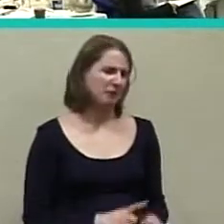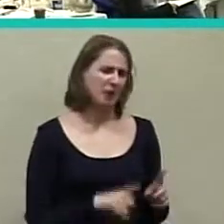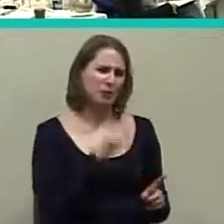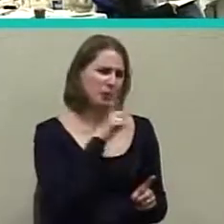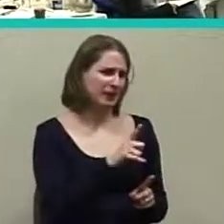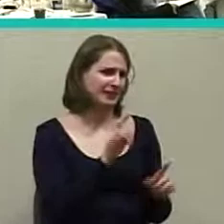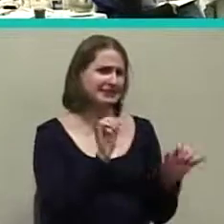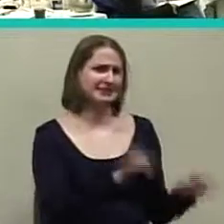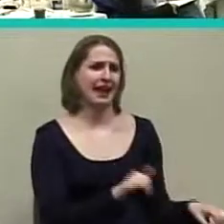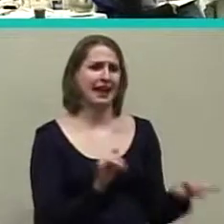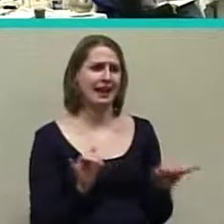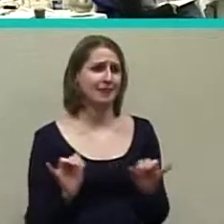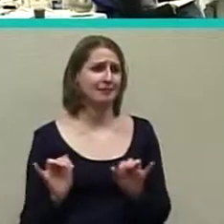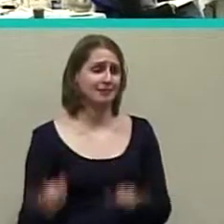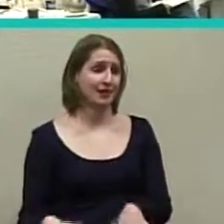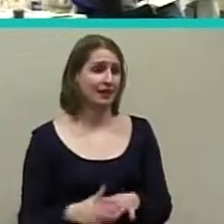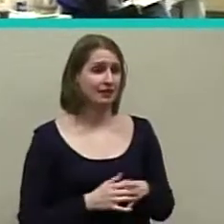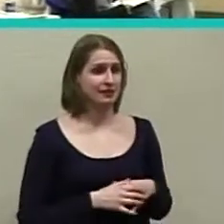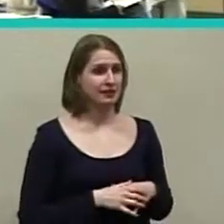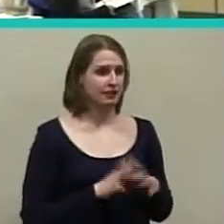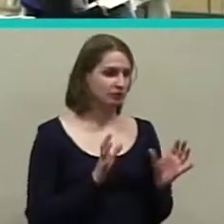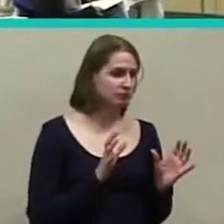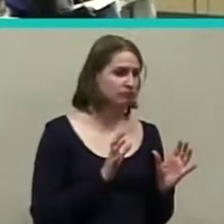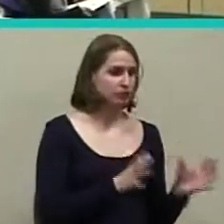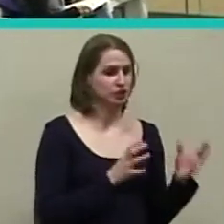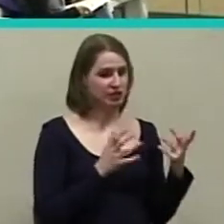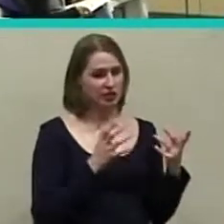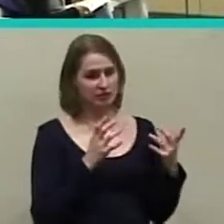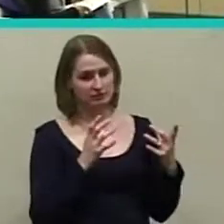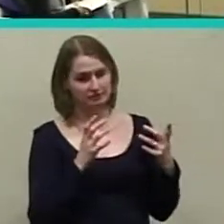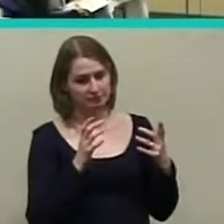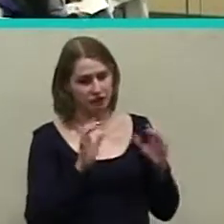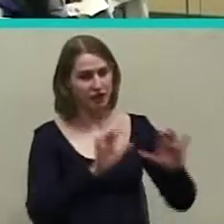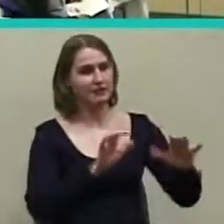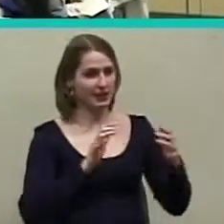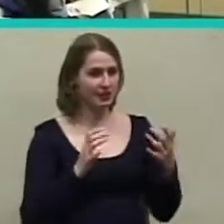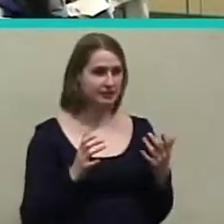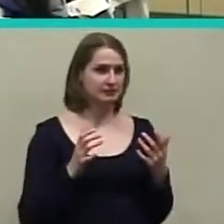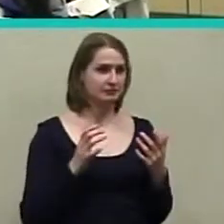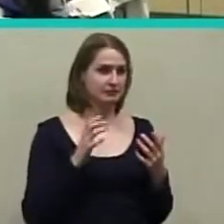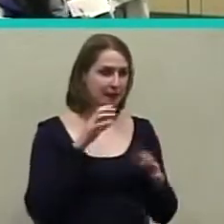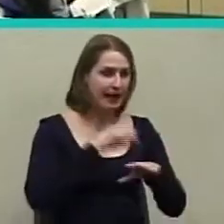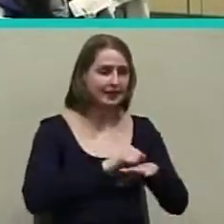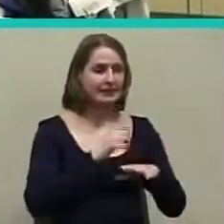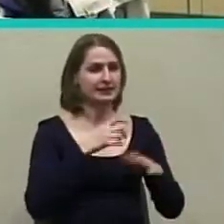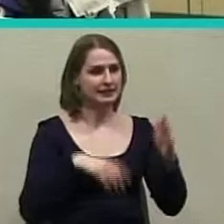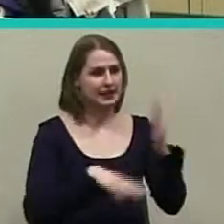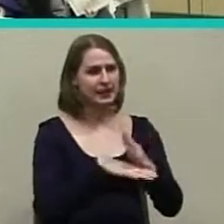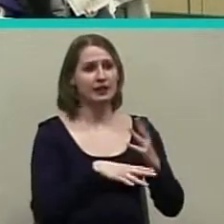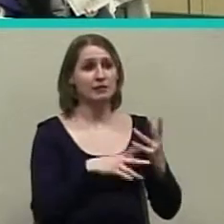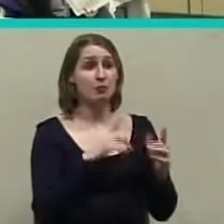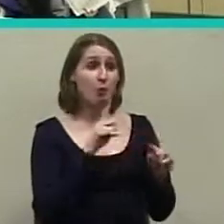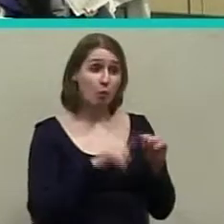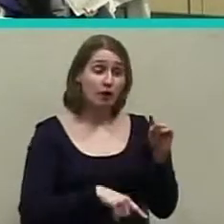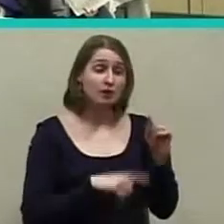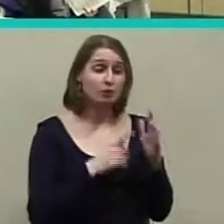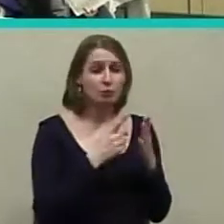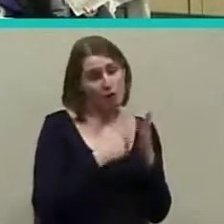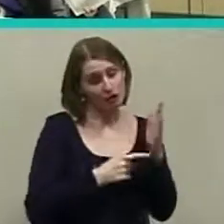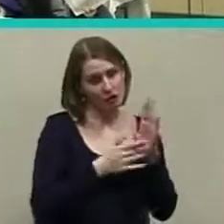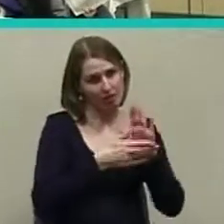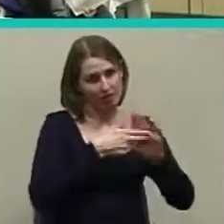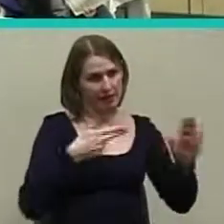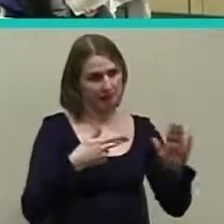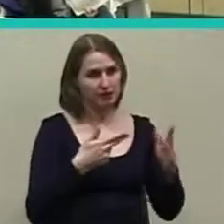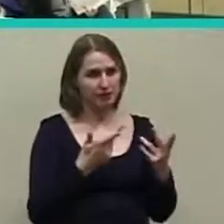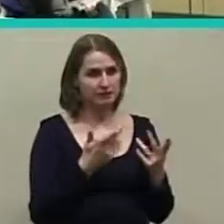know, we're going to talk about the same, pushing, shoving, biting, kicking, you know, but it's what you label it becomes a big problem. Okay, and it doesn't matter